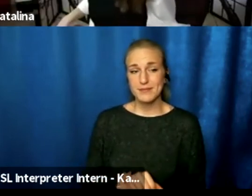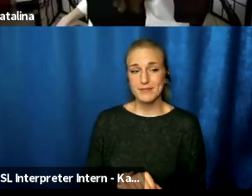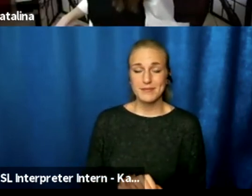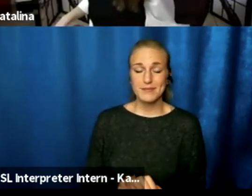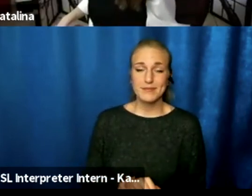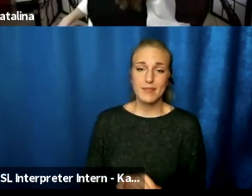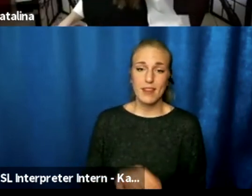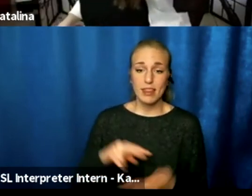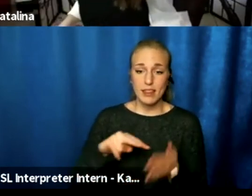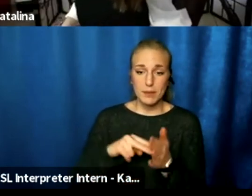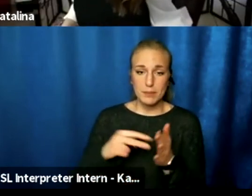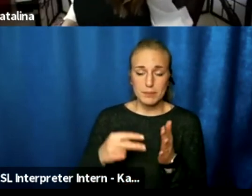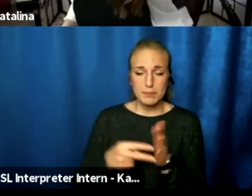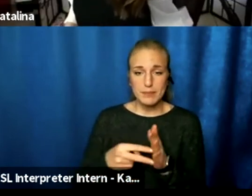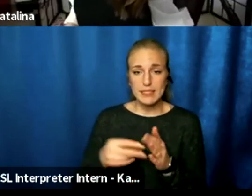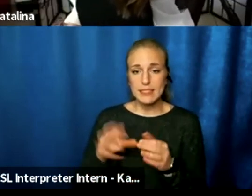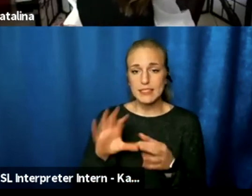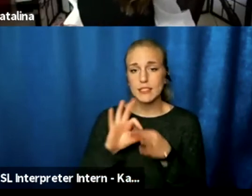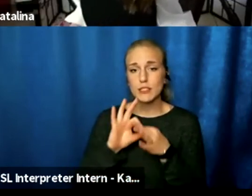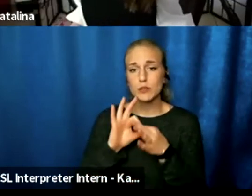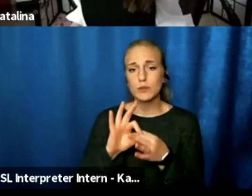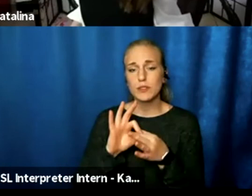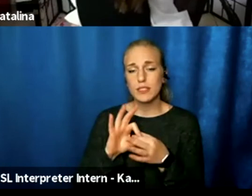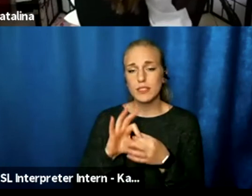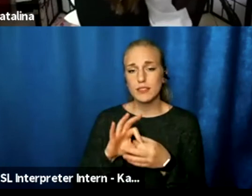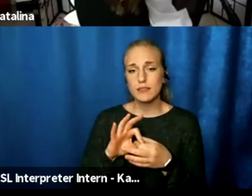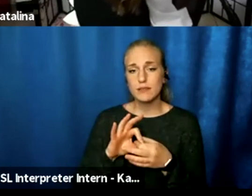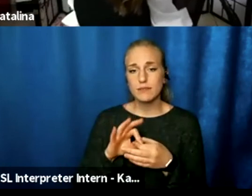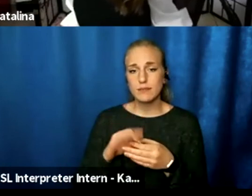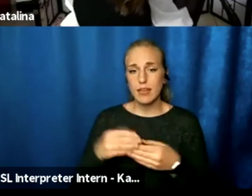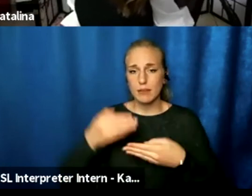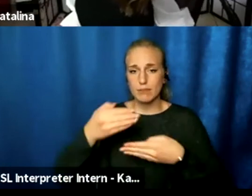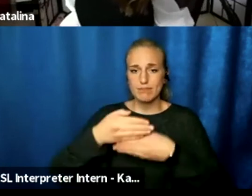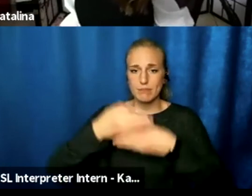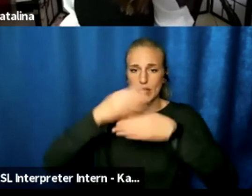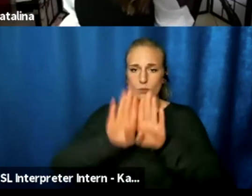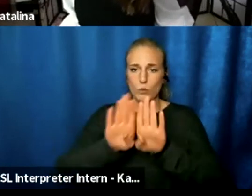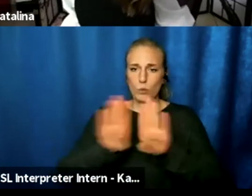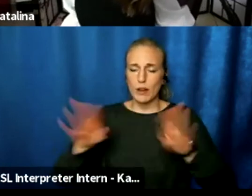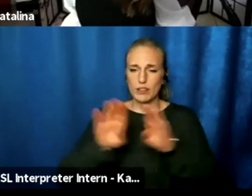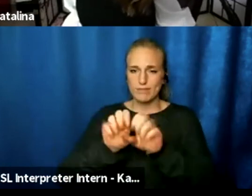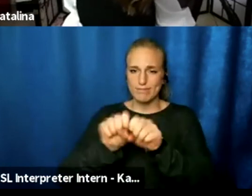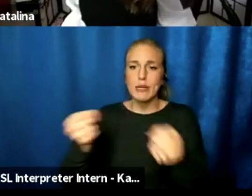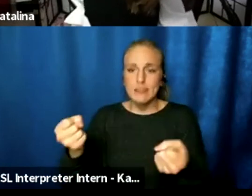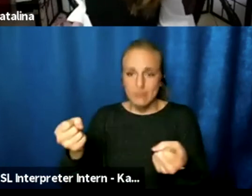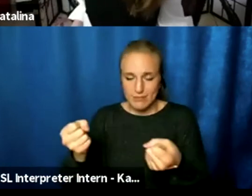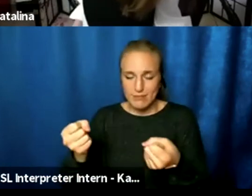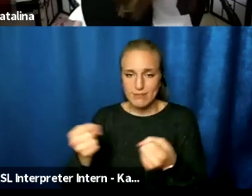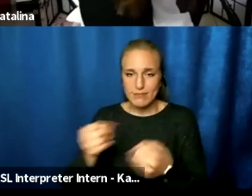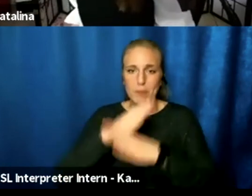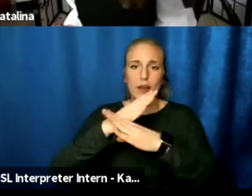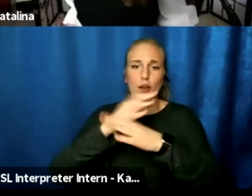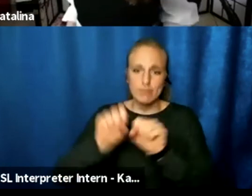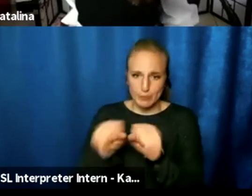that means unity, breaking barriers and walls and divides.